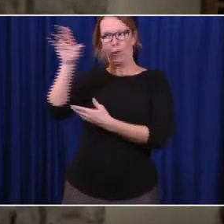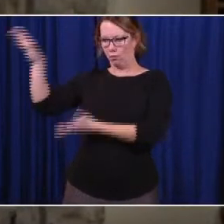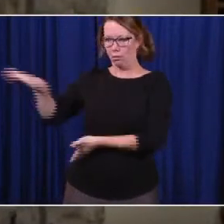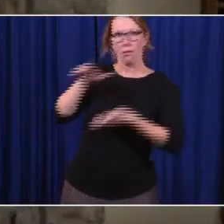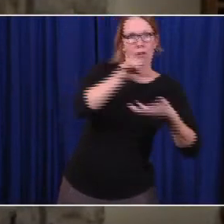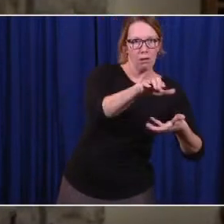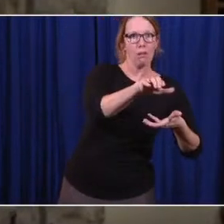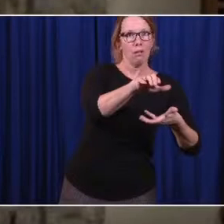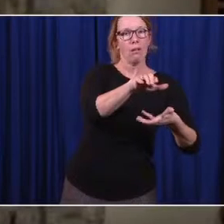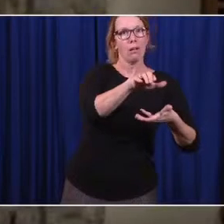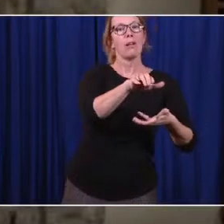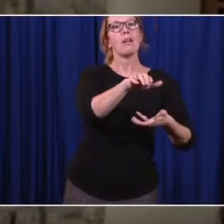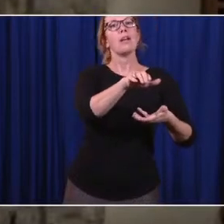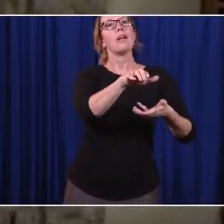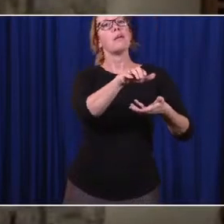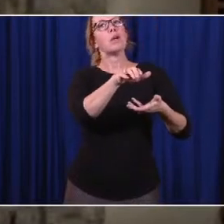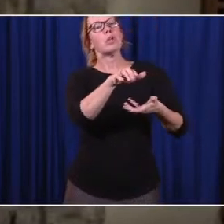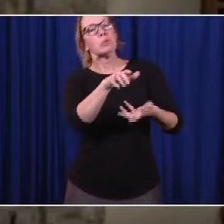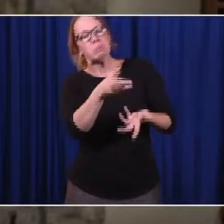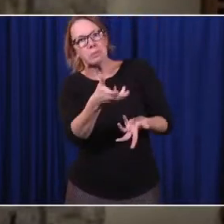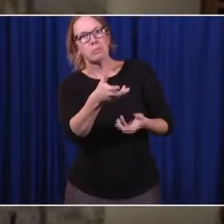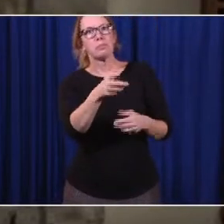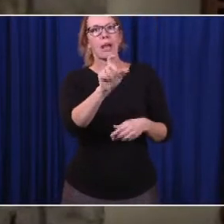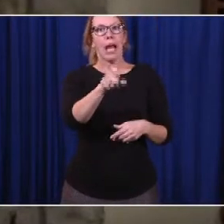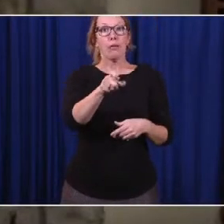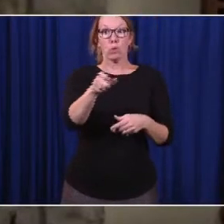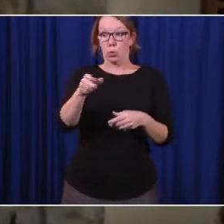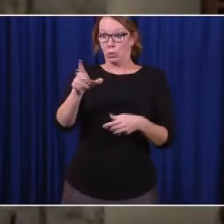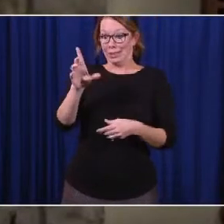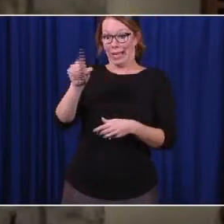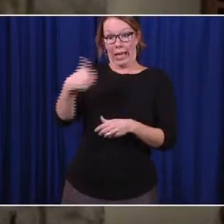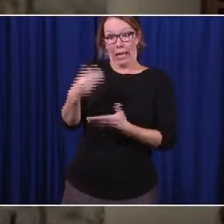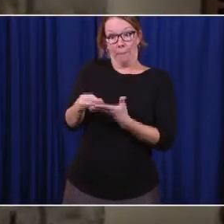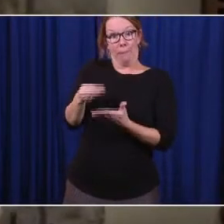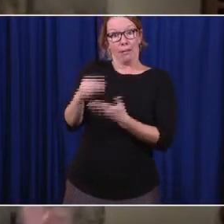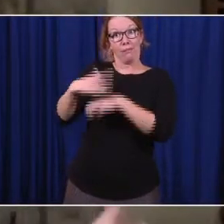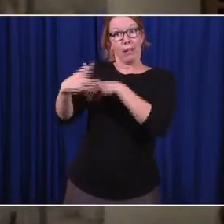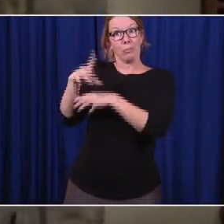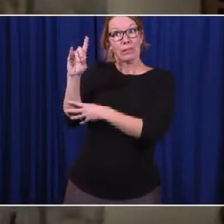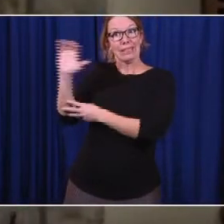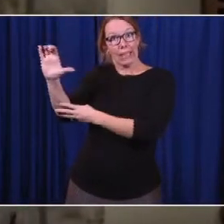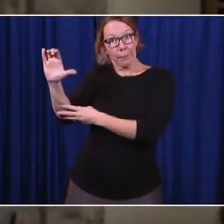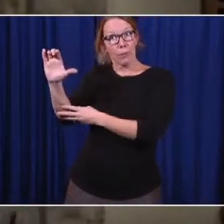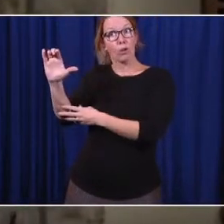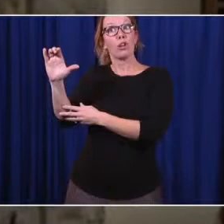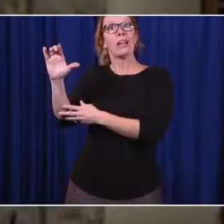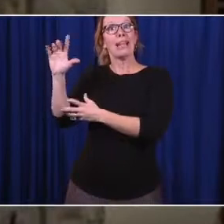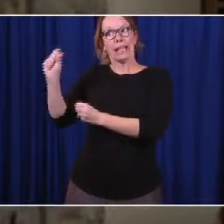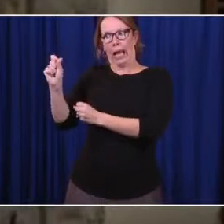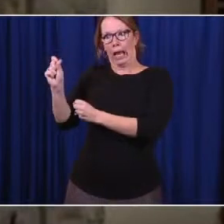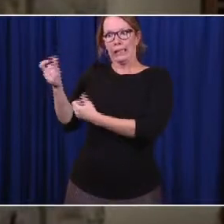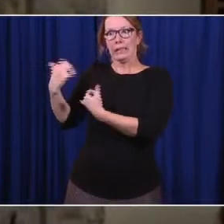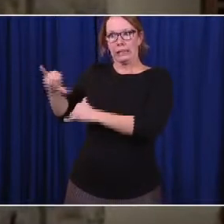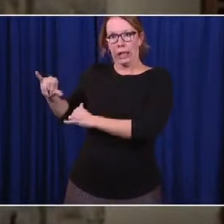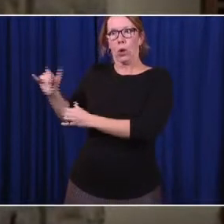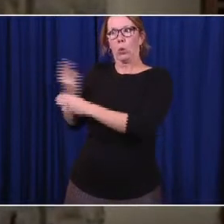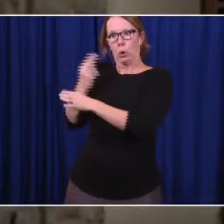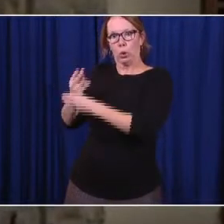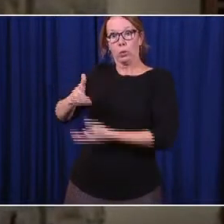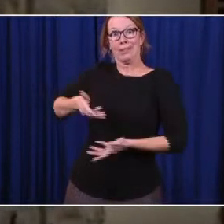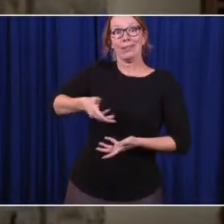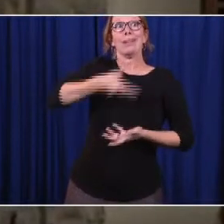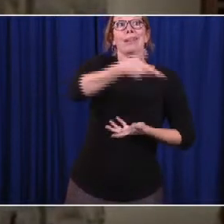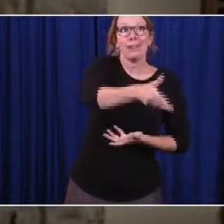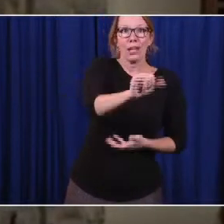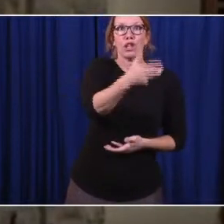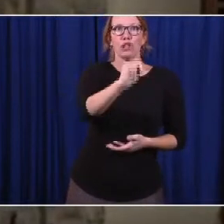make decisions in December when we really need to move that money beyond December and into